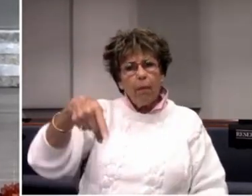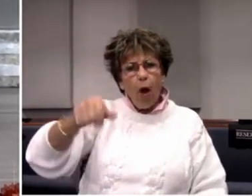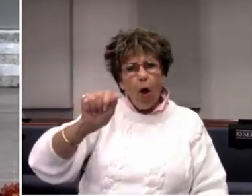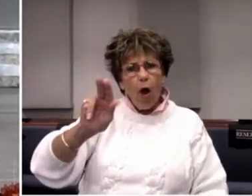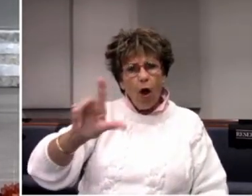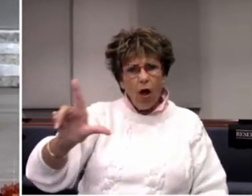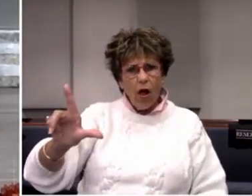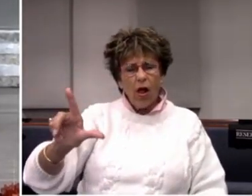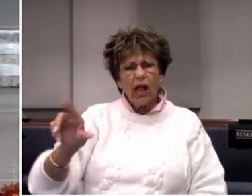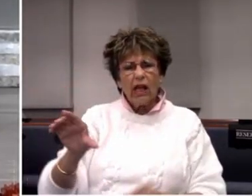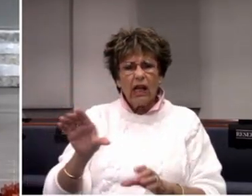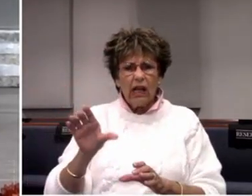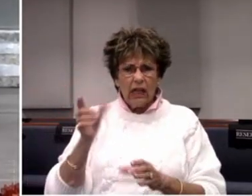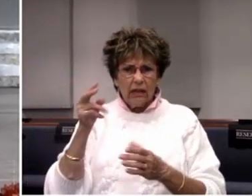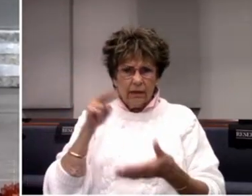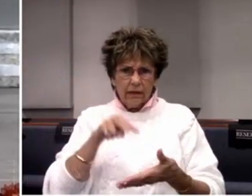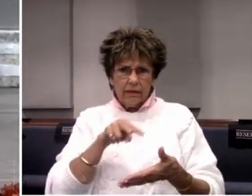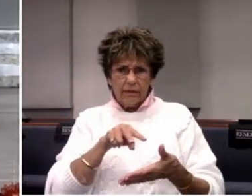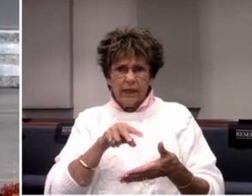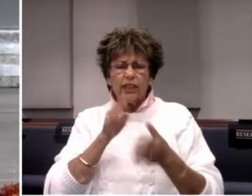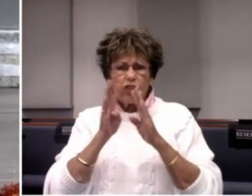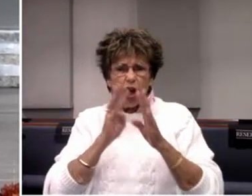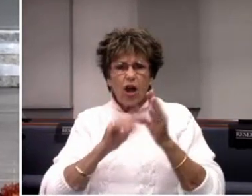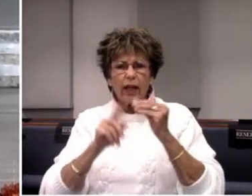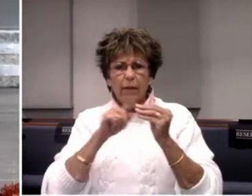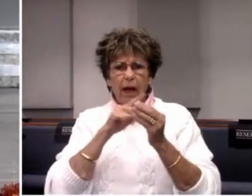this thought of recompensing to no